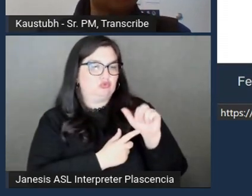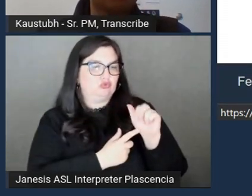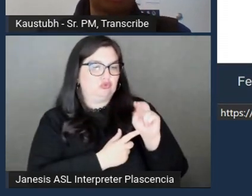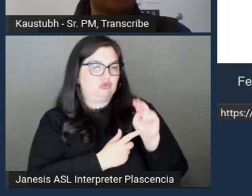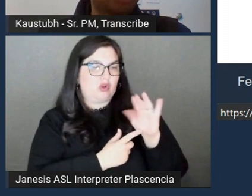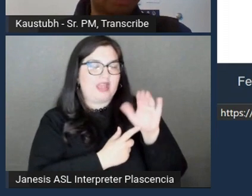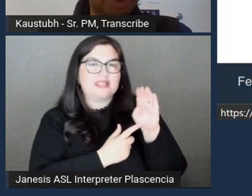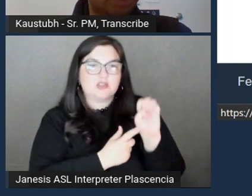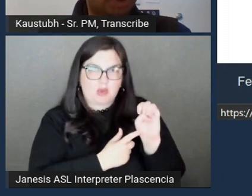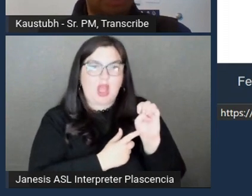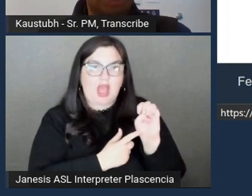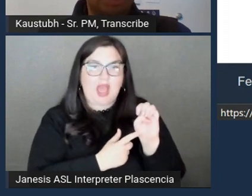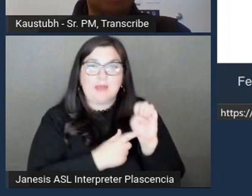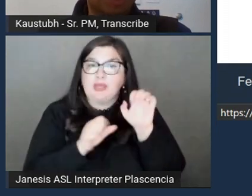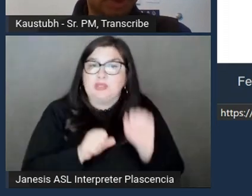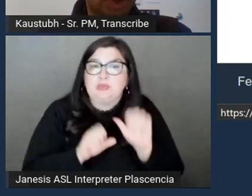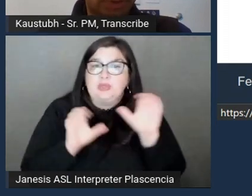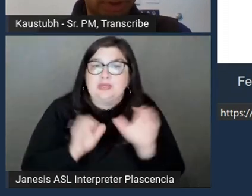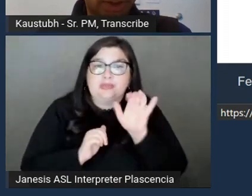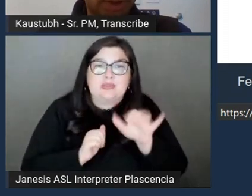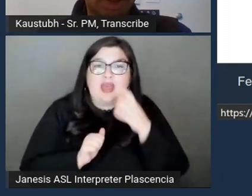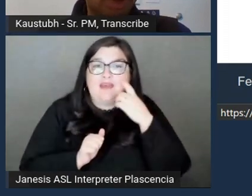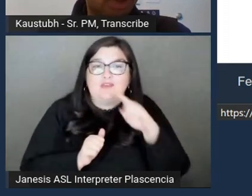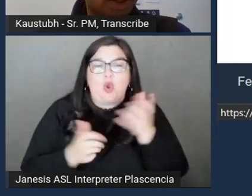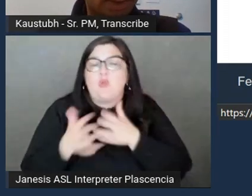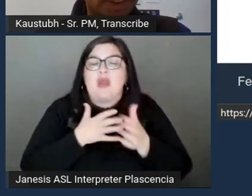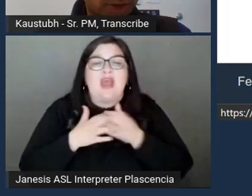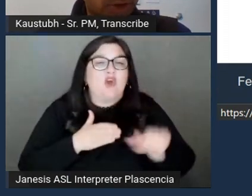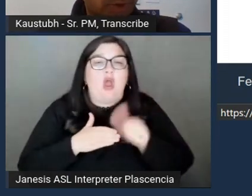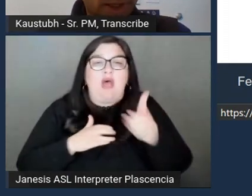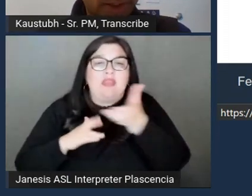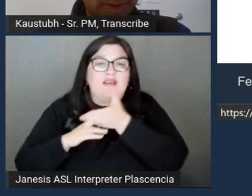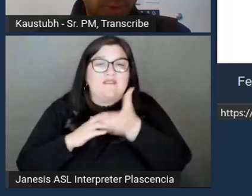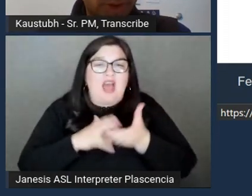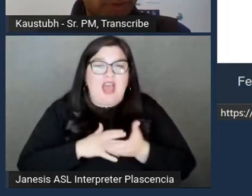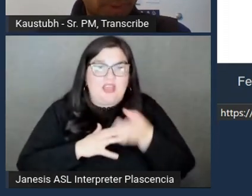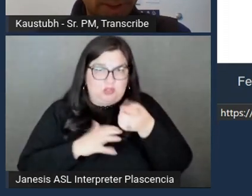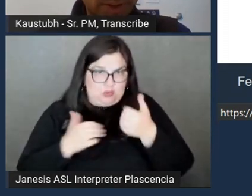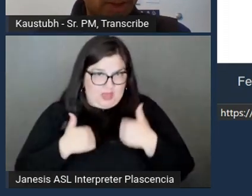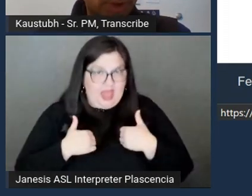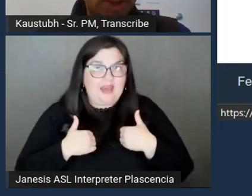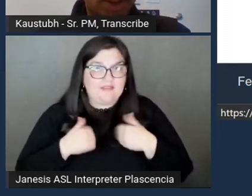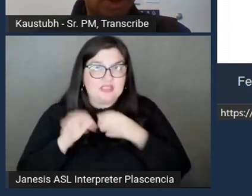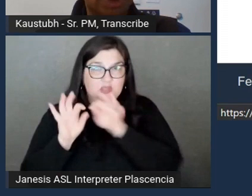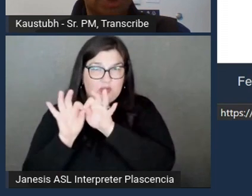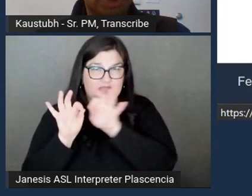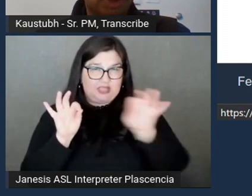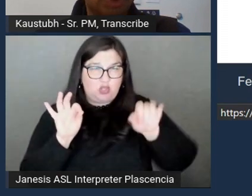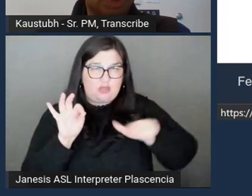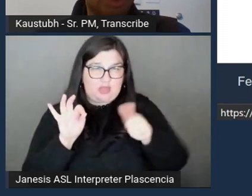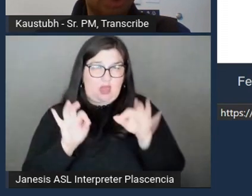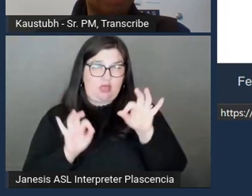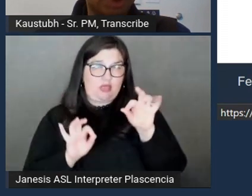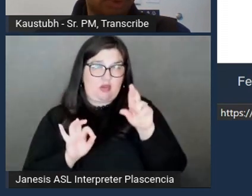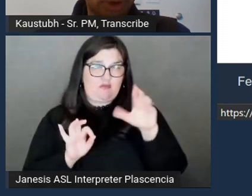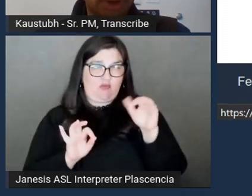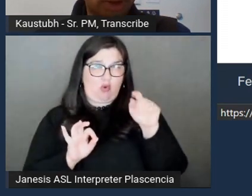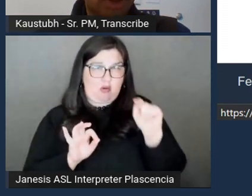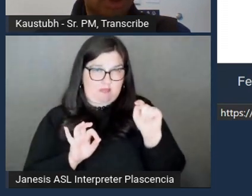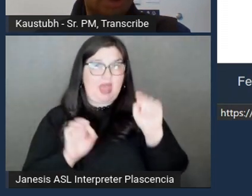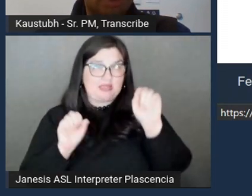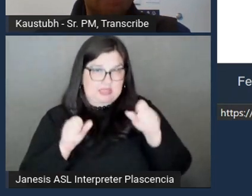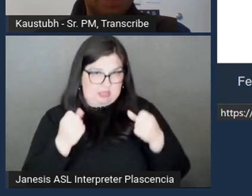for whatever other files you have in there. These are all the valid supported formats that we currently,